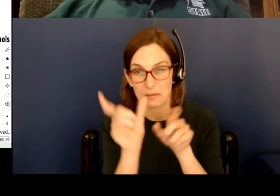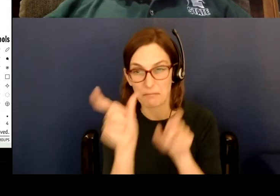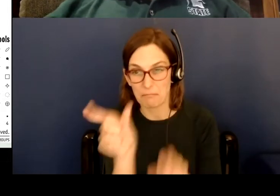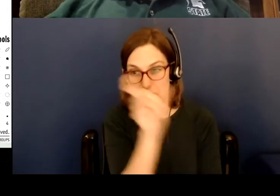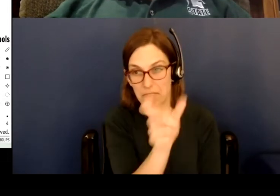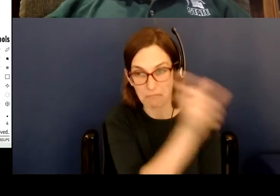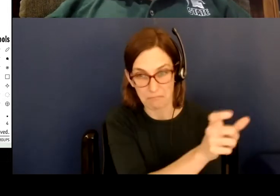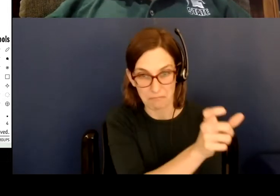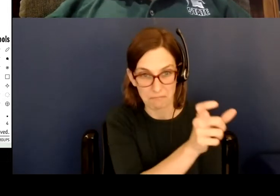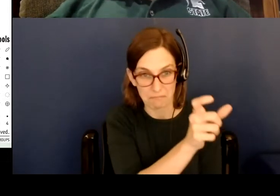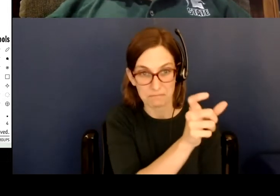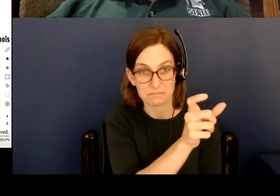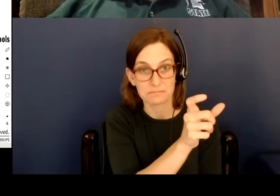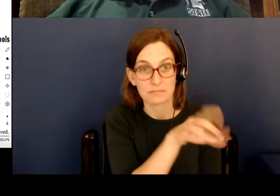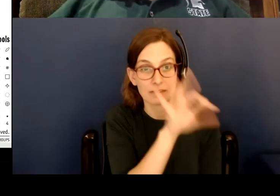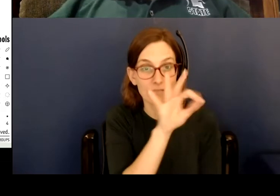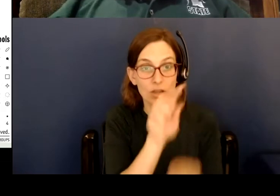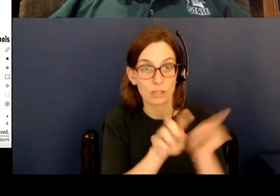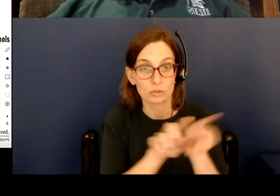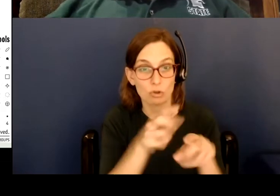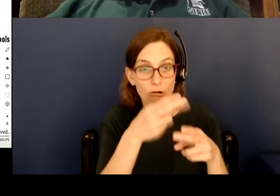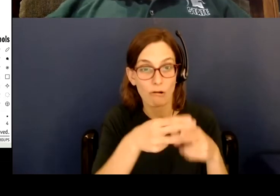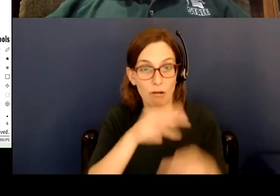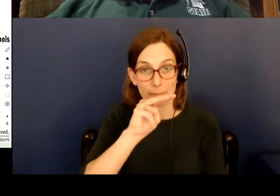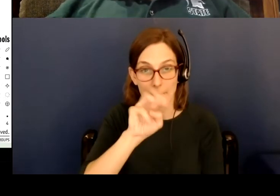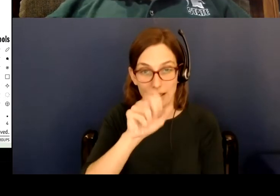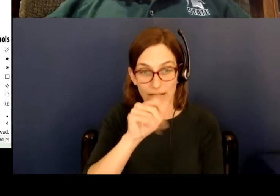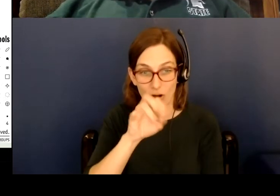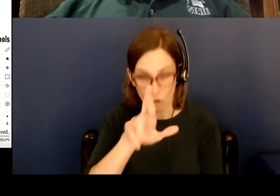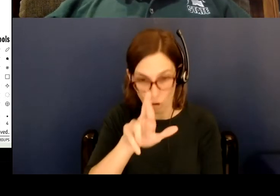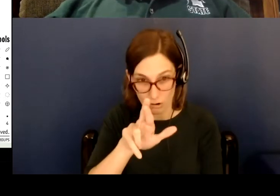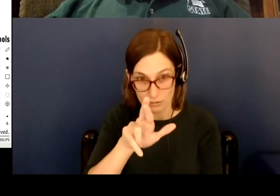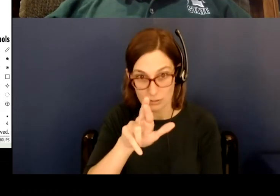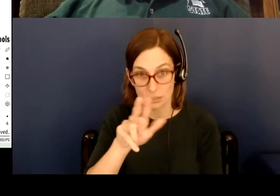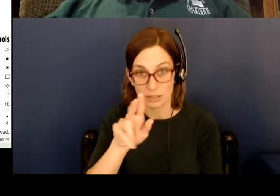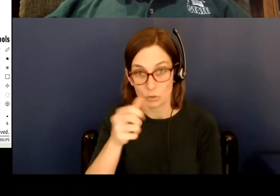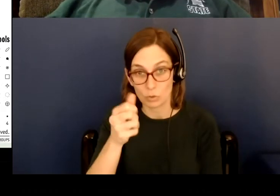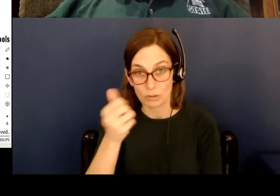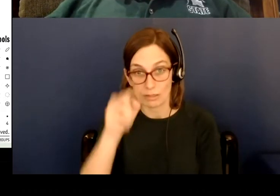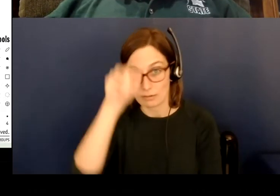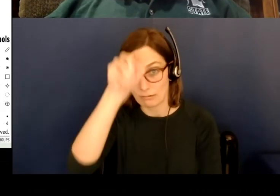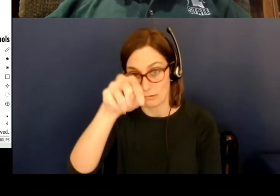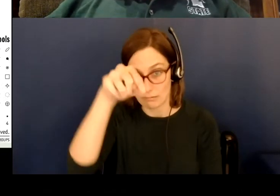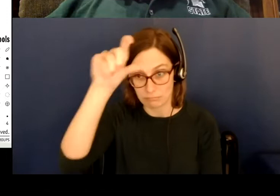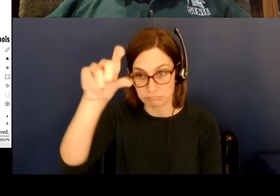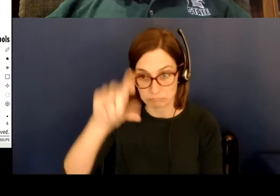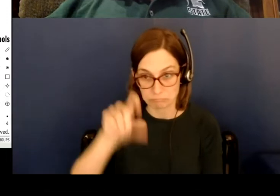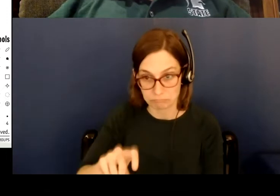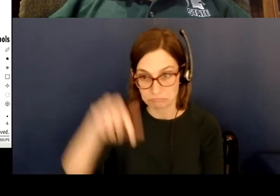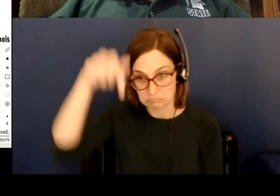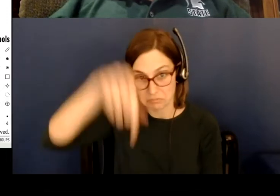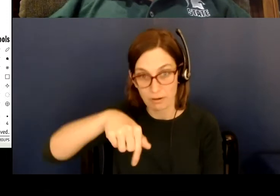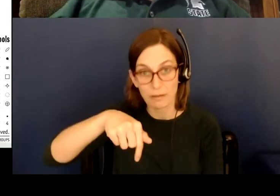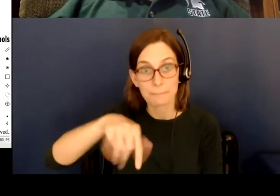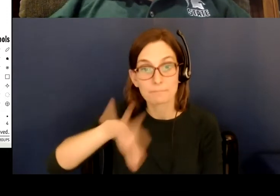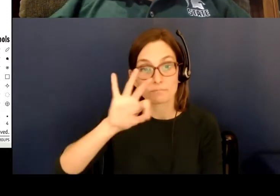will find this star called Menkar. And using the other pointers, once, twice, and a little bit more, you will find